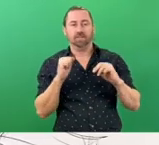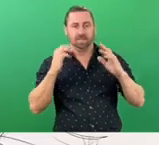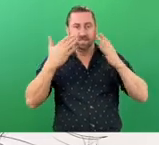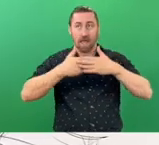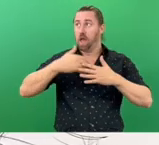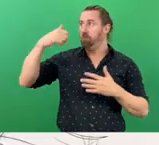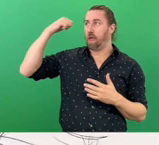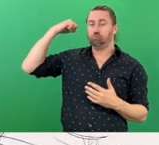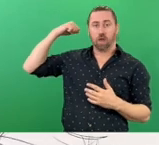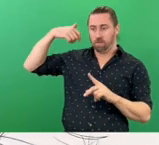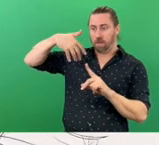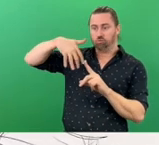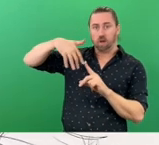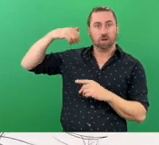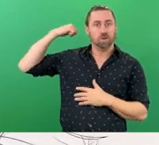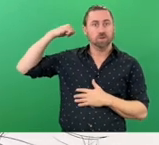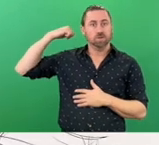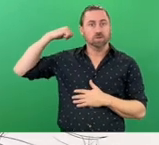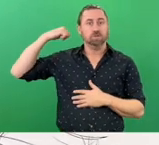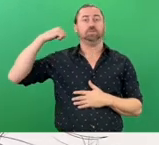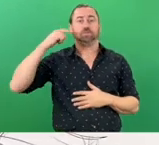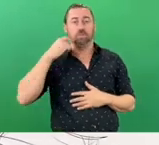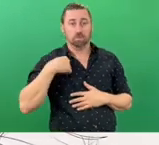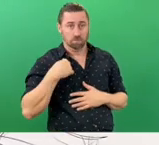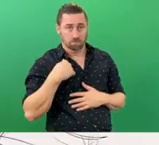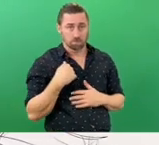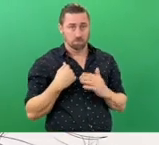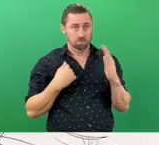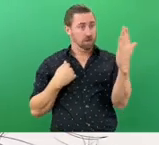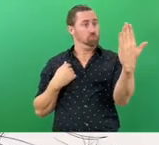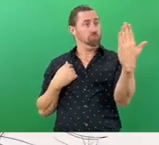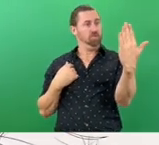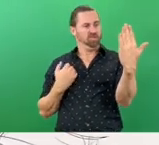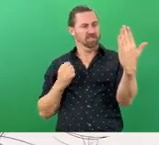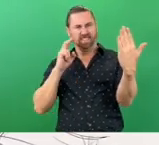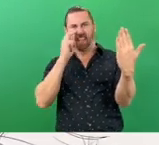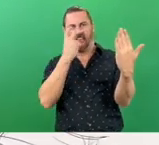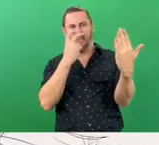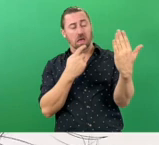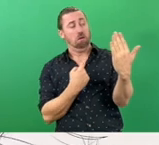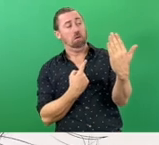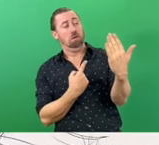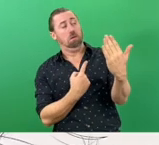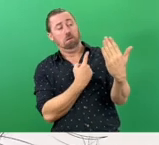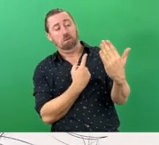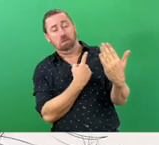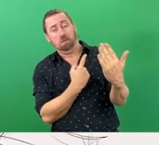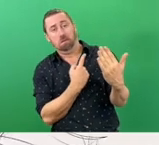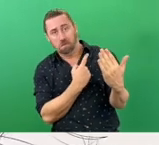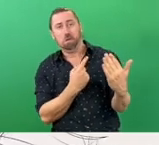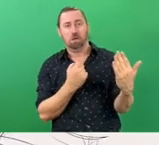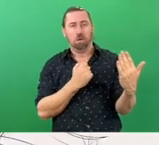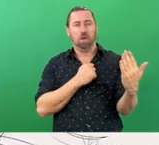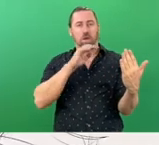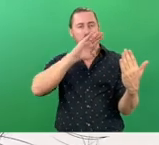dark background, you might also, as I am here, I've got this darkness that sits sort of behind